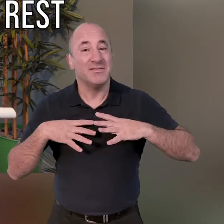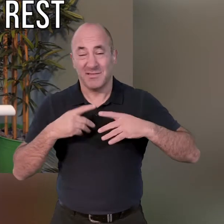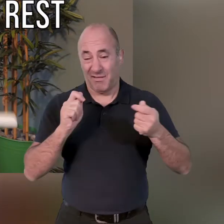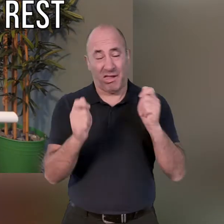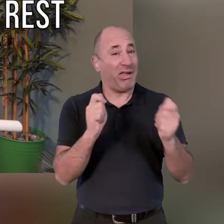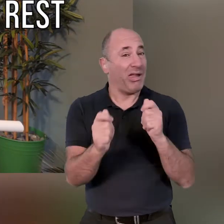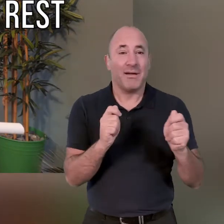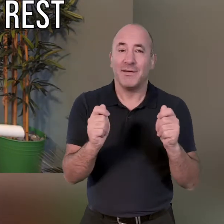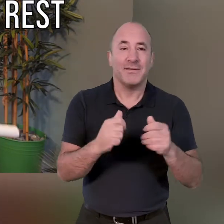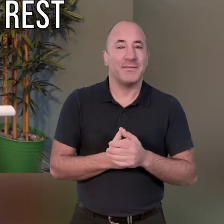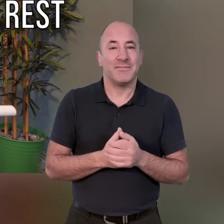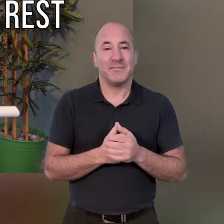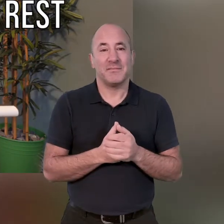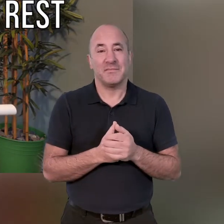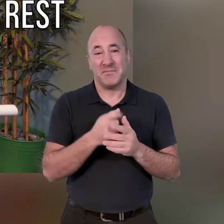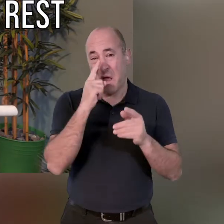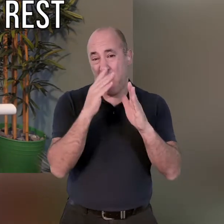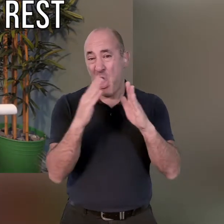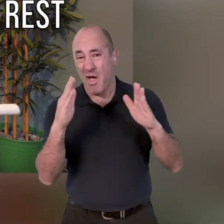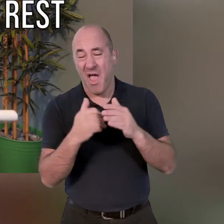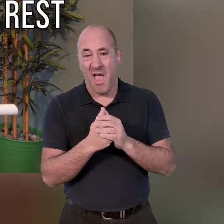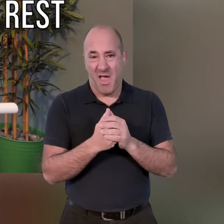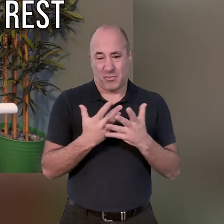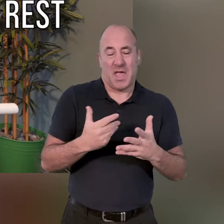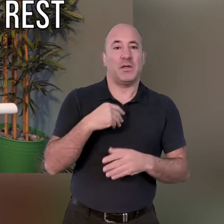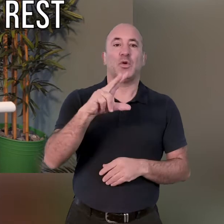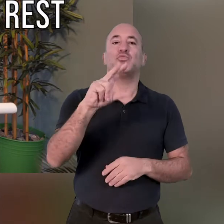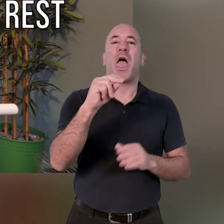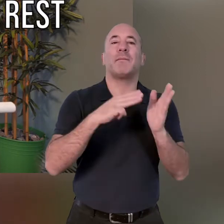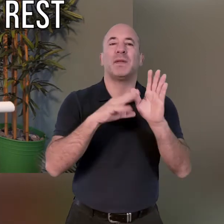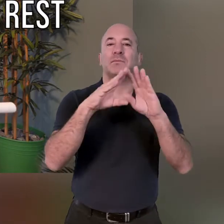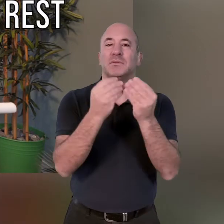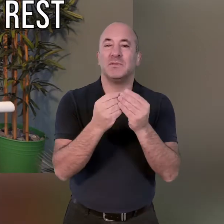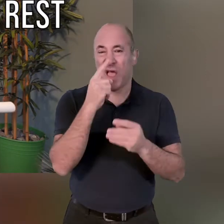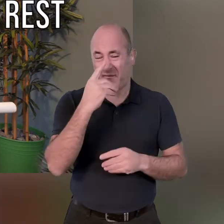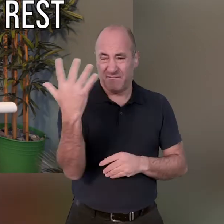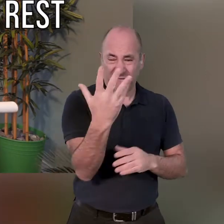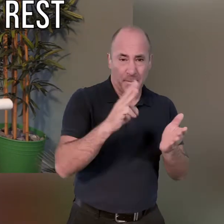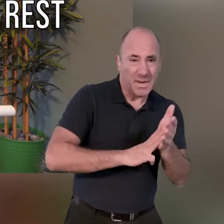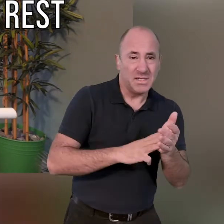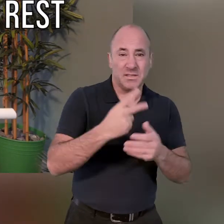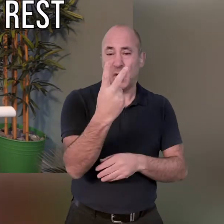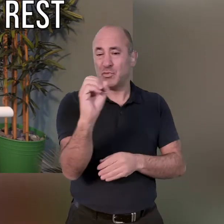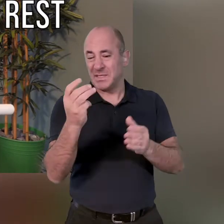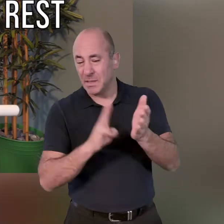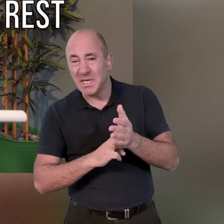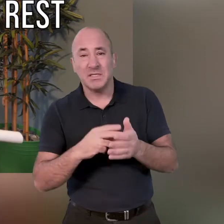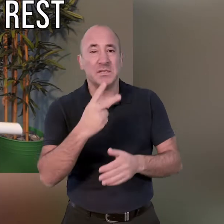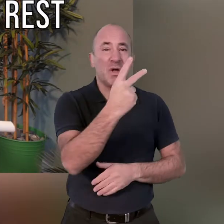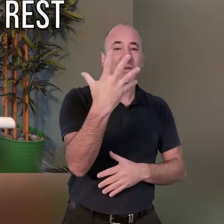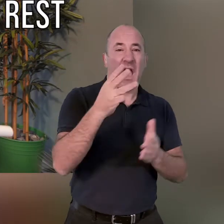slightly different session. You can do it for longer time, so we're doing 12 minutes a day. You could do it for 15, 20, 25 minutes, depending on what you want to